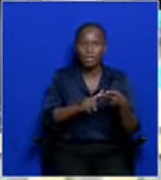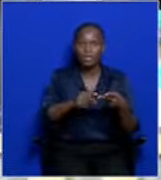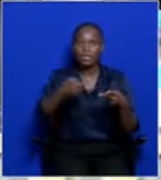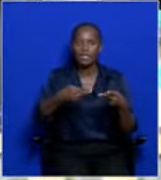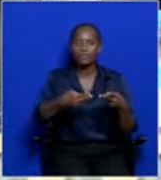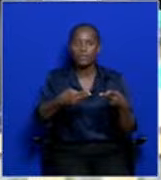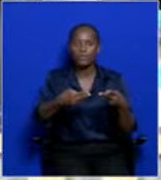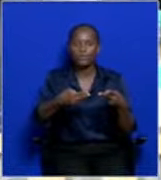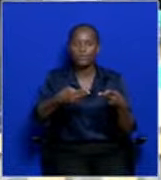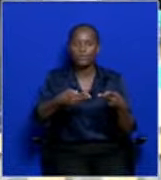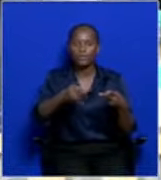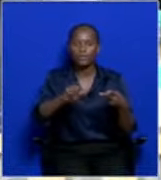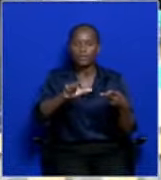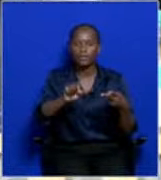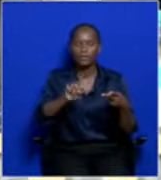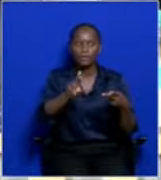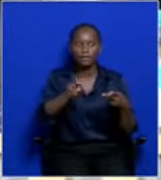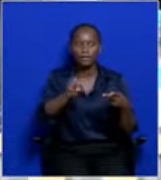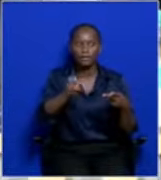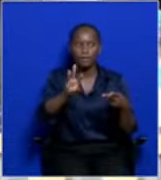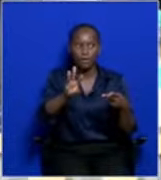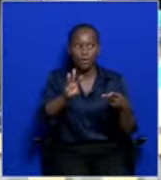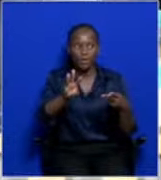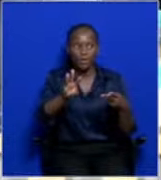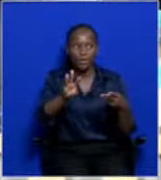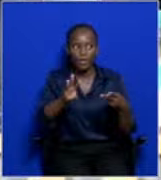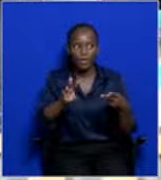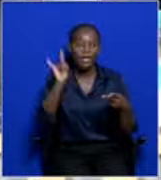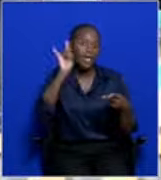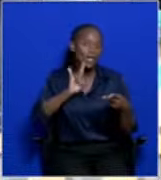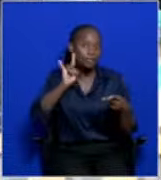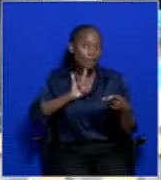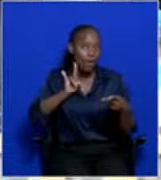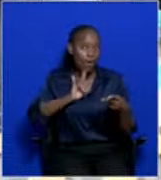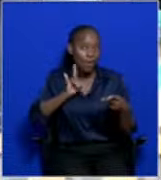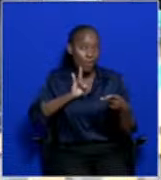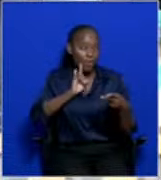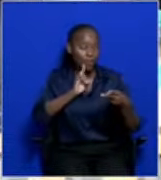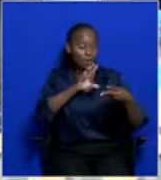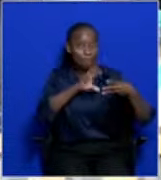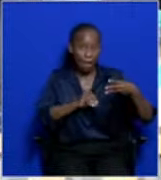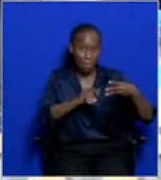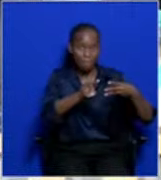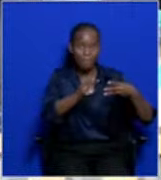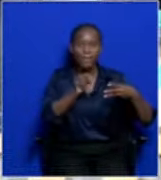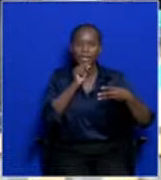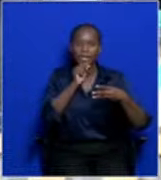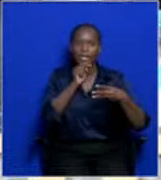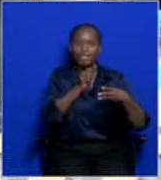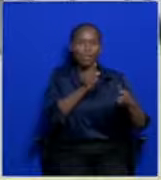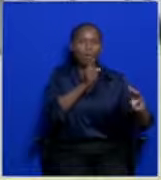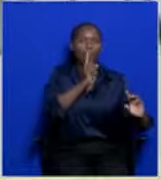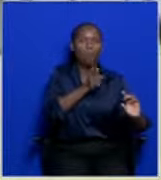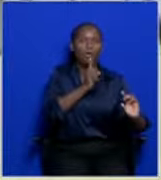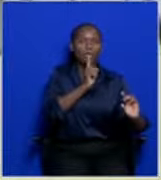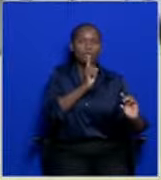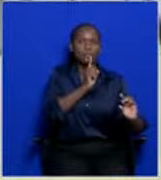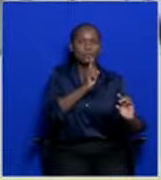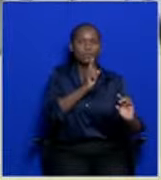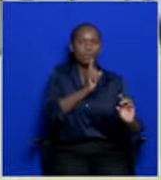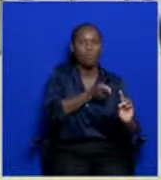and the warning statement of him in terms of Brakpan. I took this statement on different